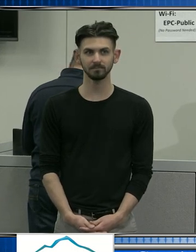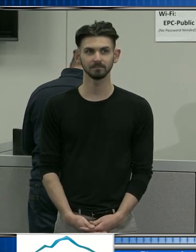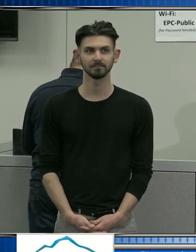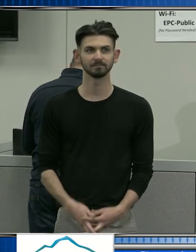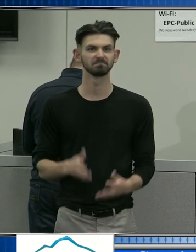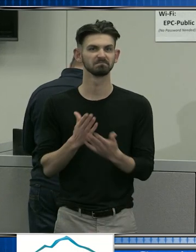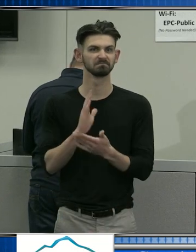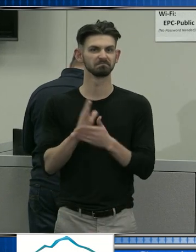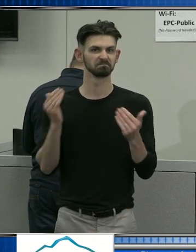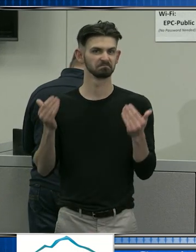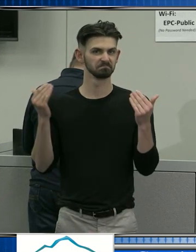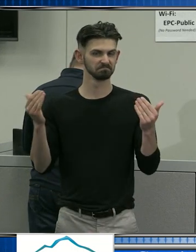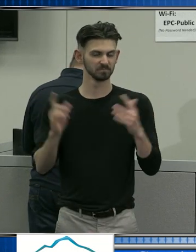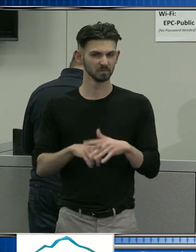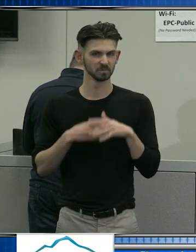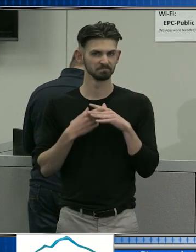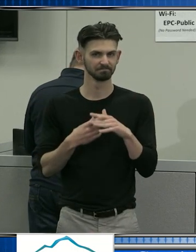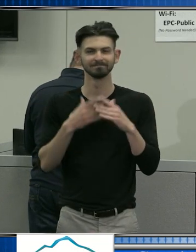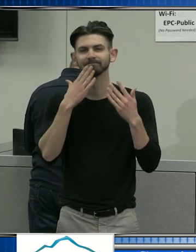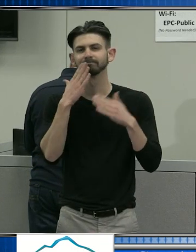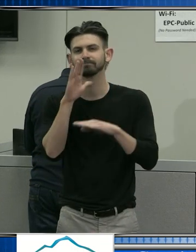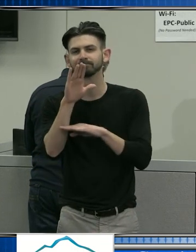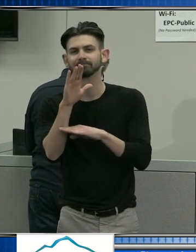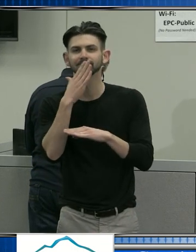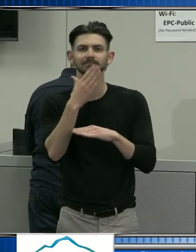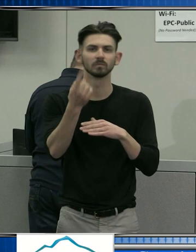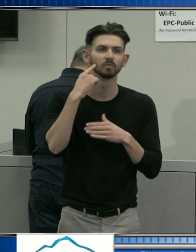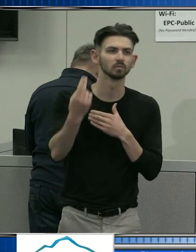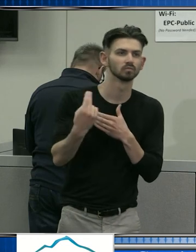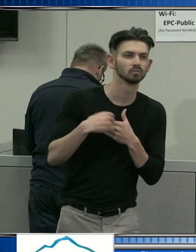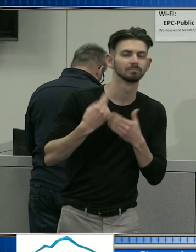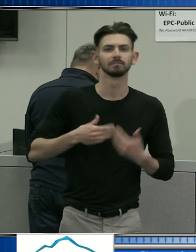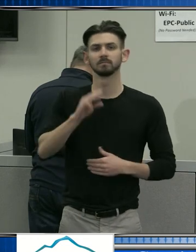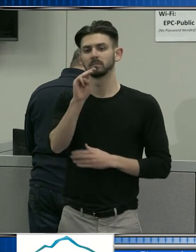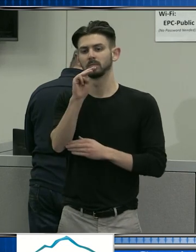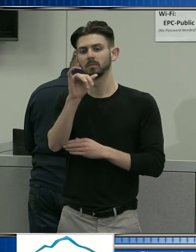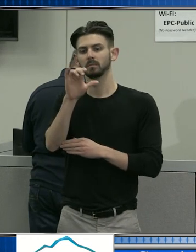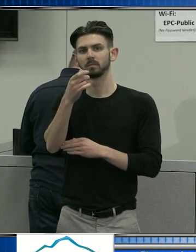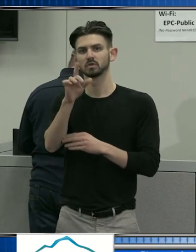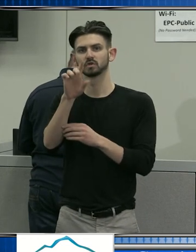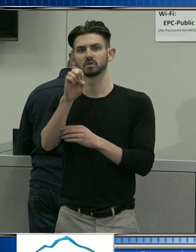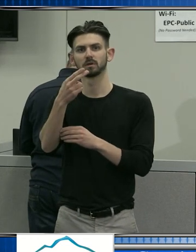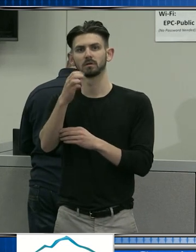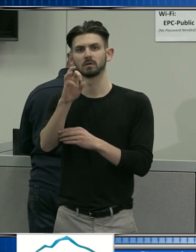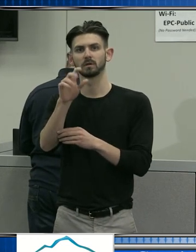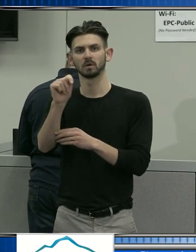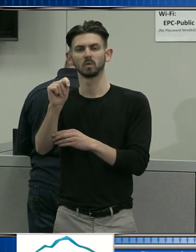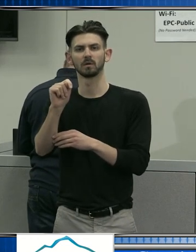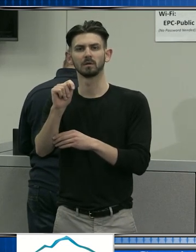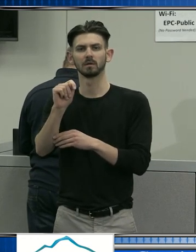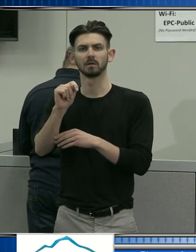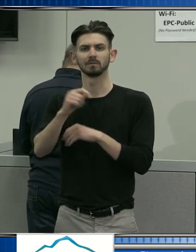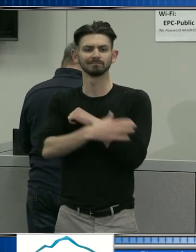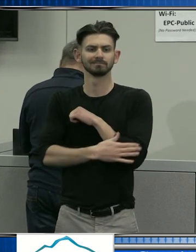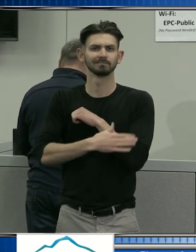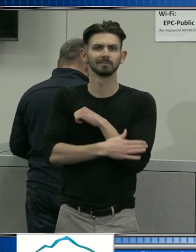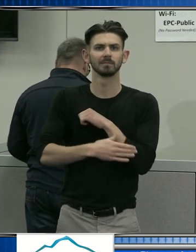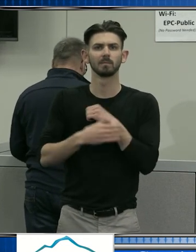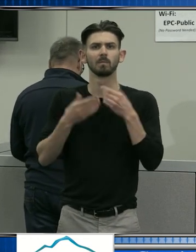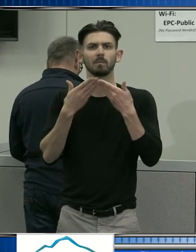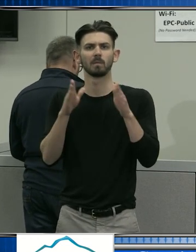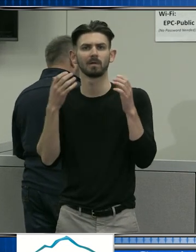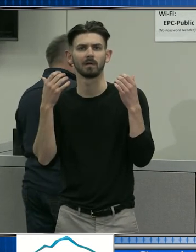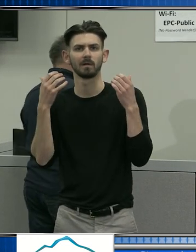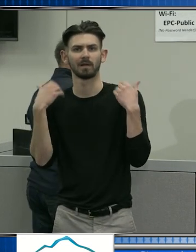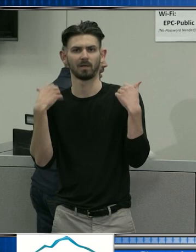All right, we'll go ahead and get started. Good afternoon, and thank you for joining us. I'm Michelle Hewitt, El Paso County Public Health Public Information Officer. Today, we